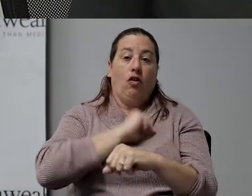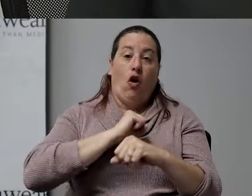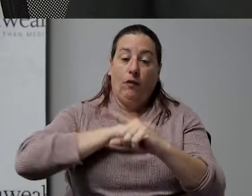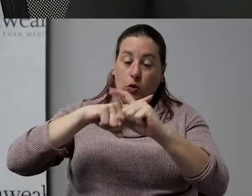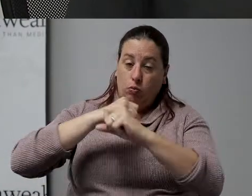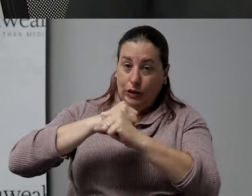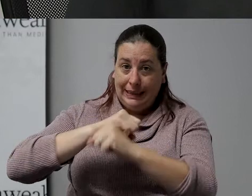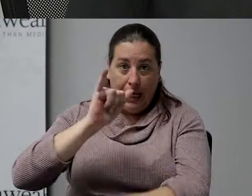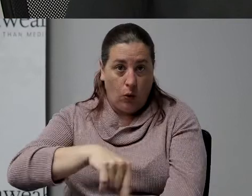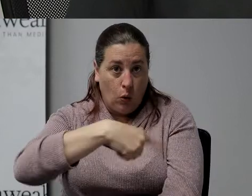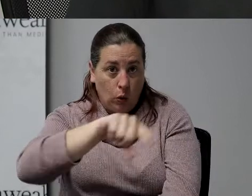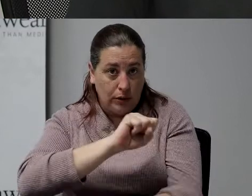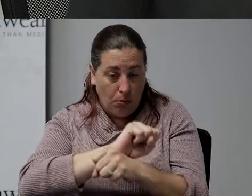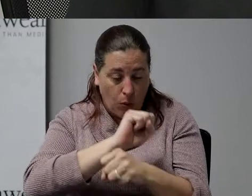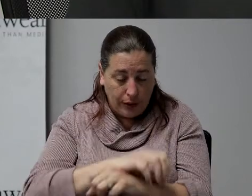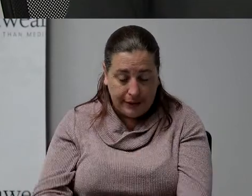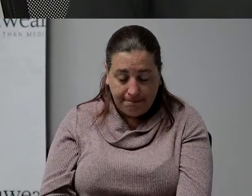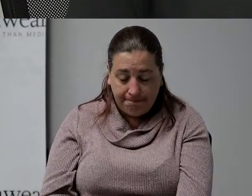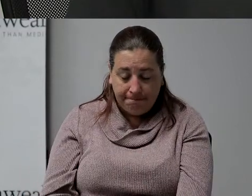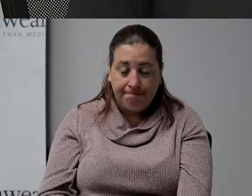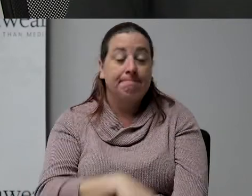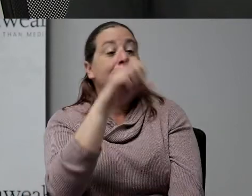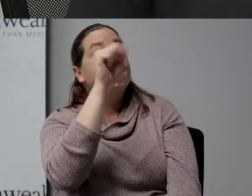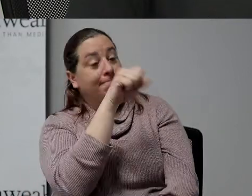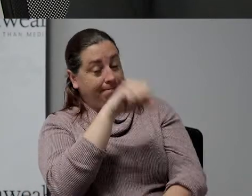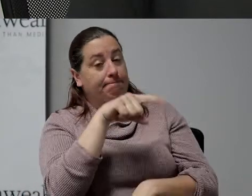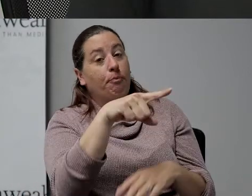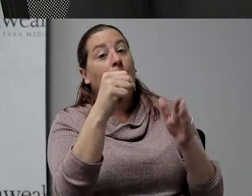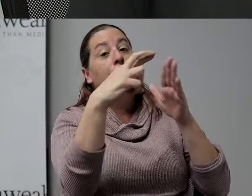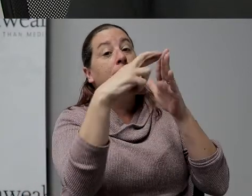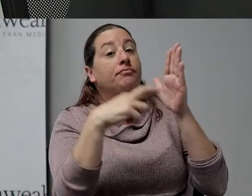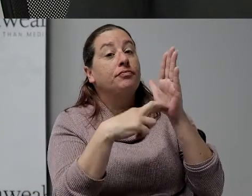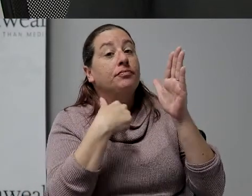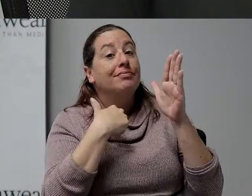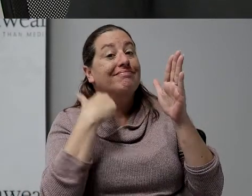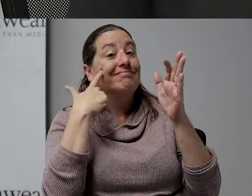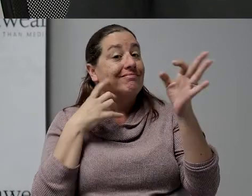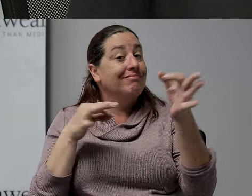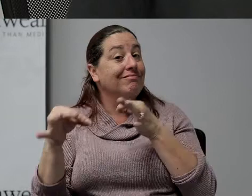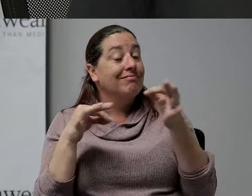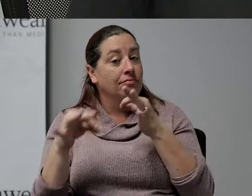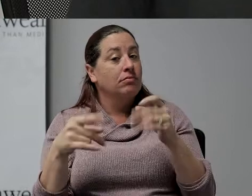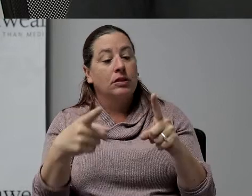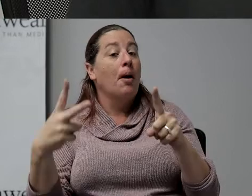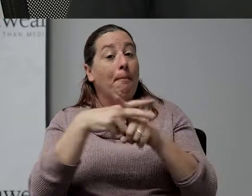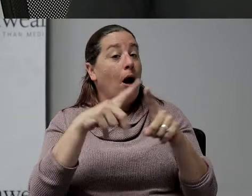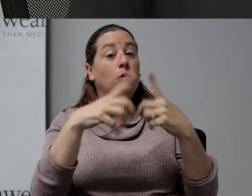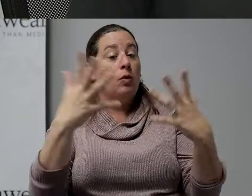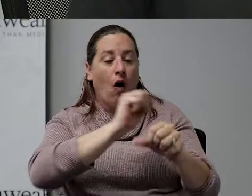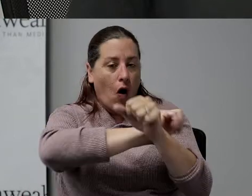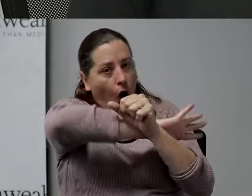employees? Yeah, so the protocols I just described apply across the entire